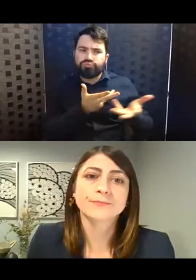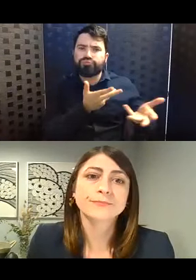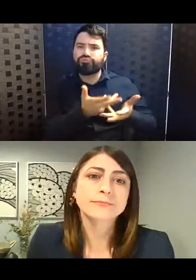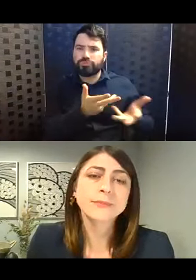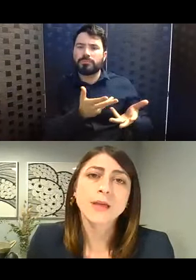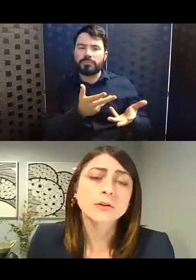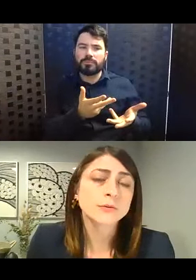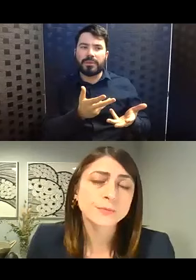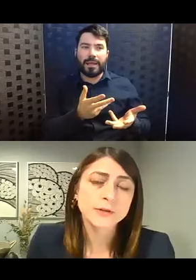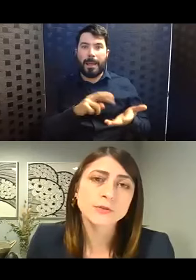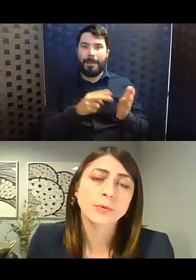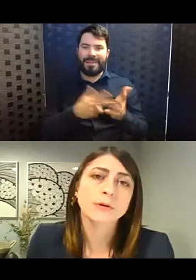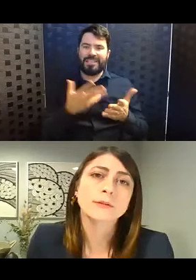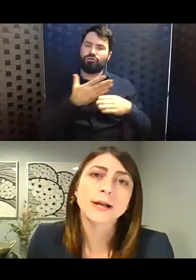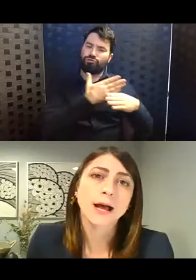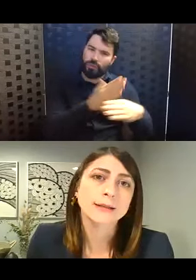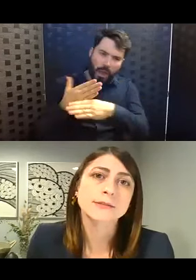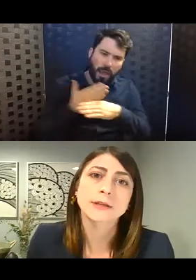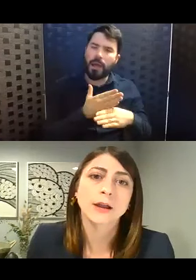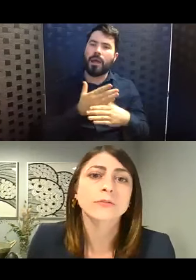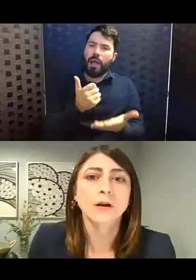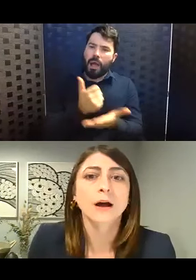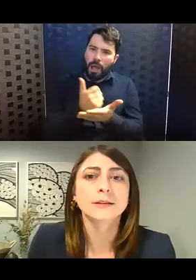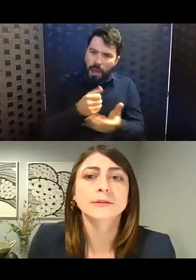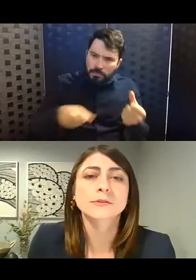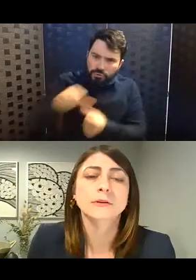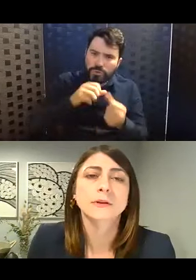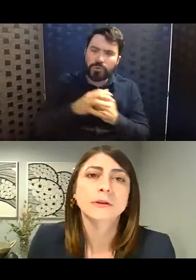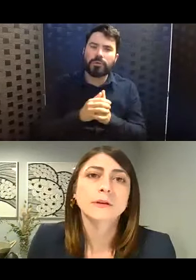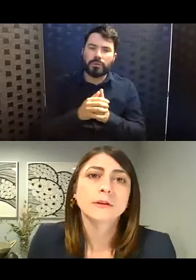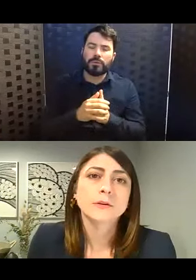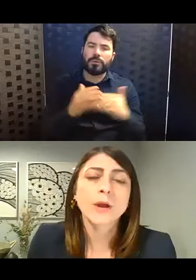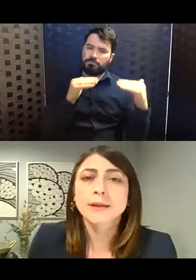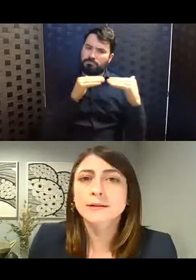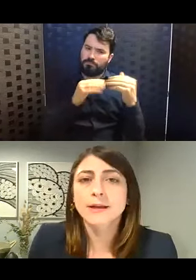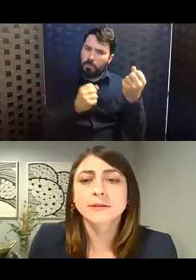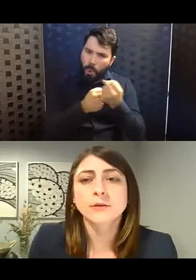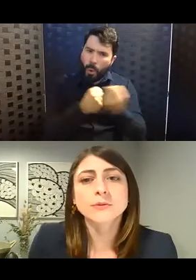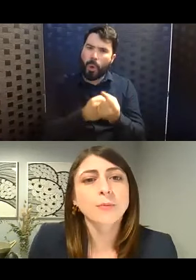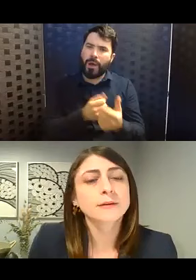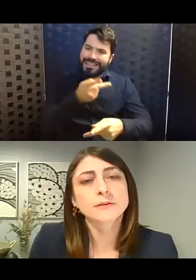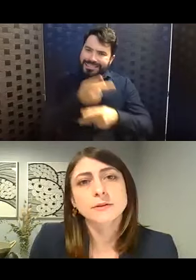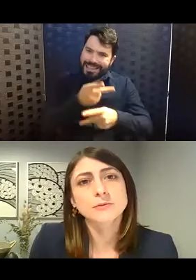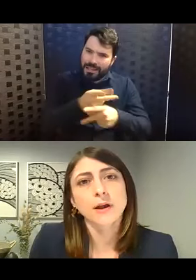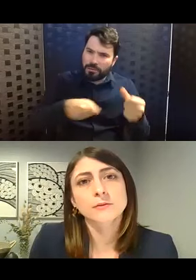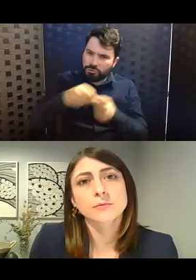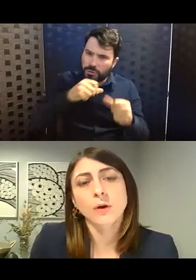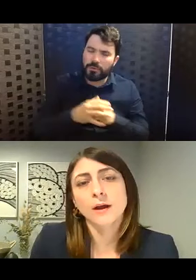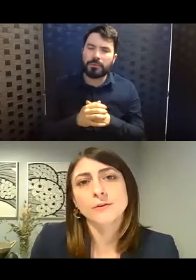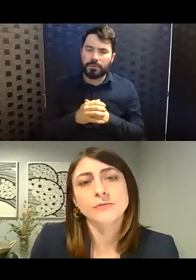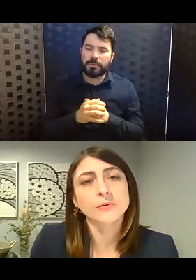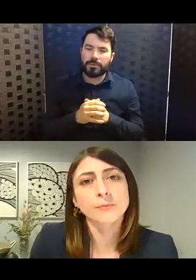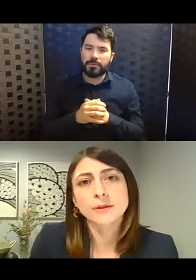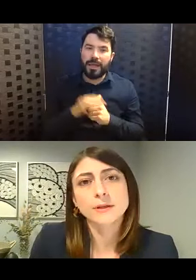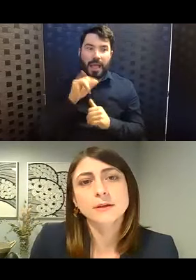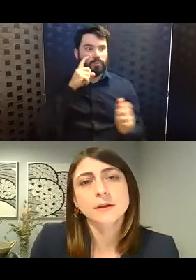community. That includes peer support and the kindness and care of our colleagues. Recognizing and responding to distress